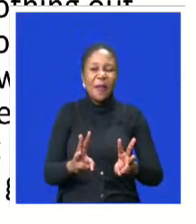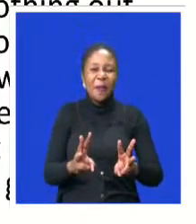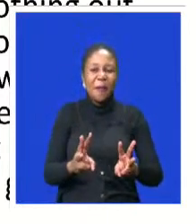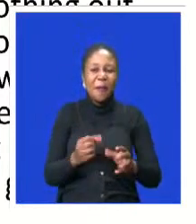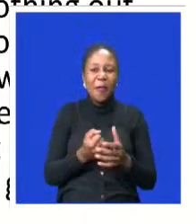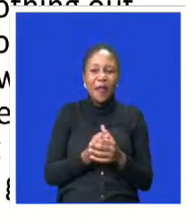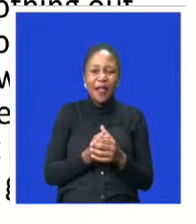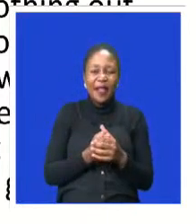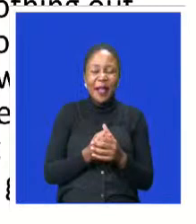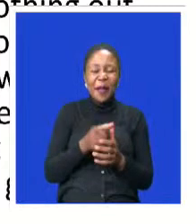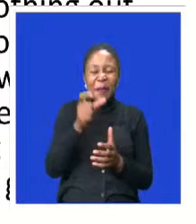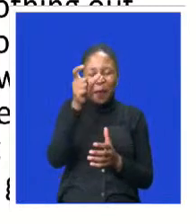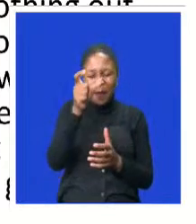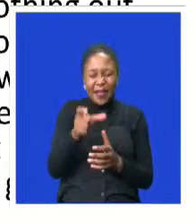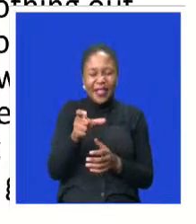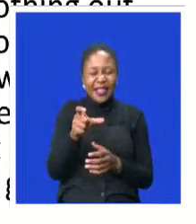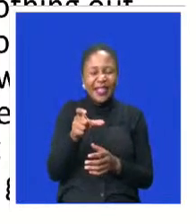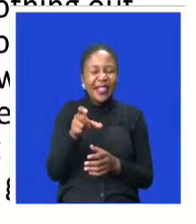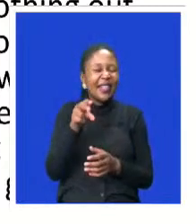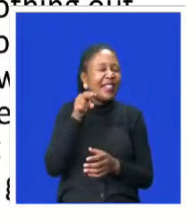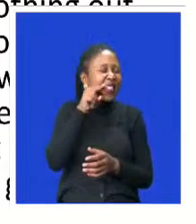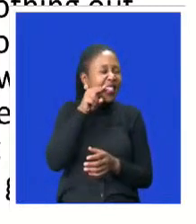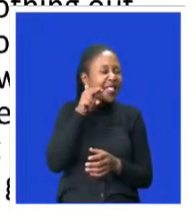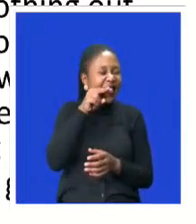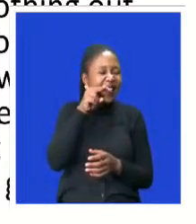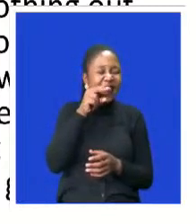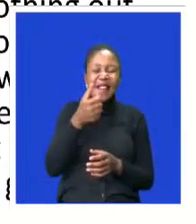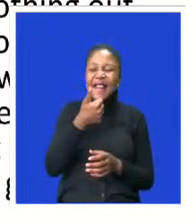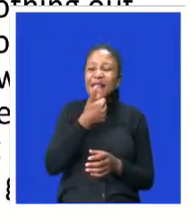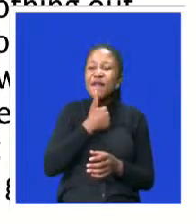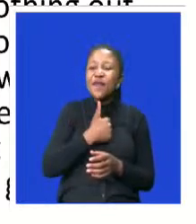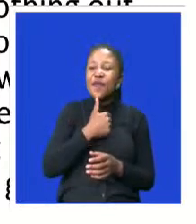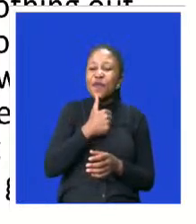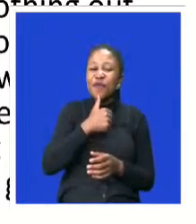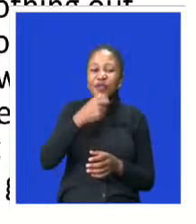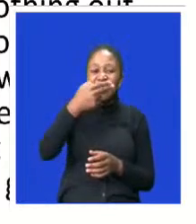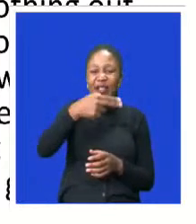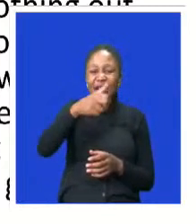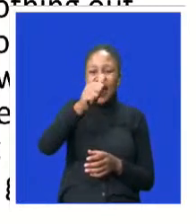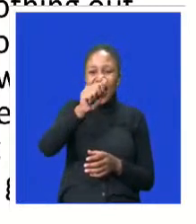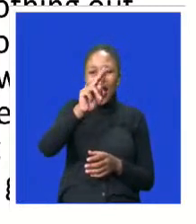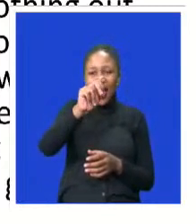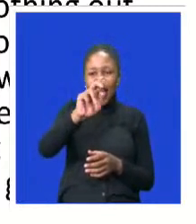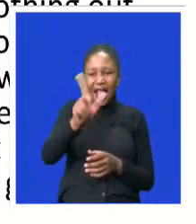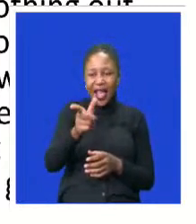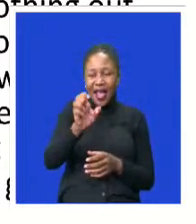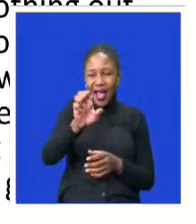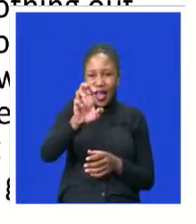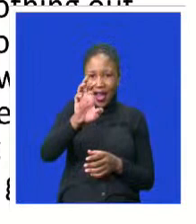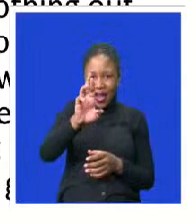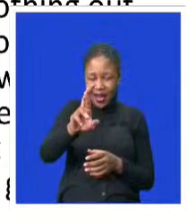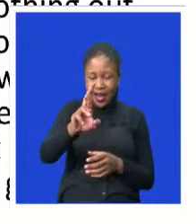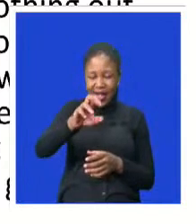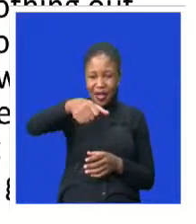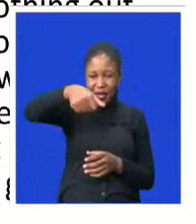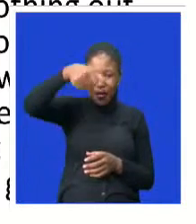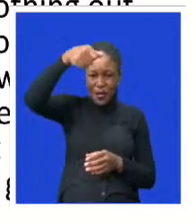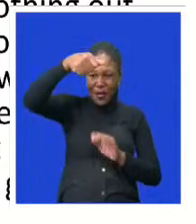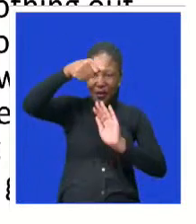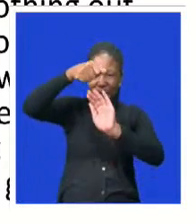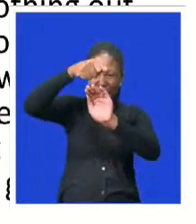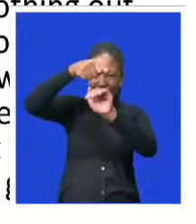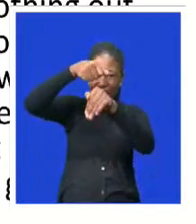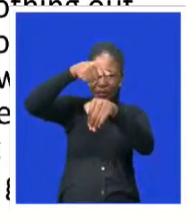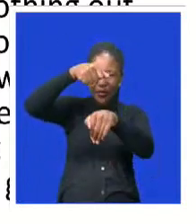you need to place it on a hanger as soon as possible. Sentence number 5. If you